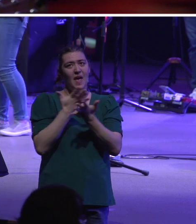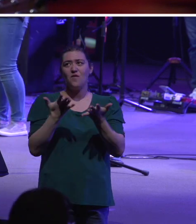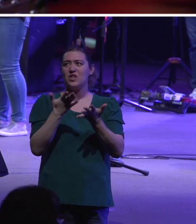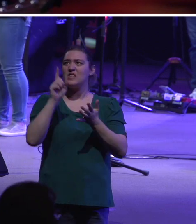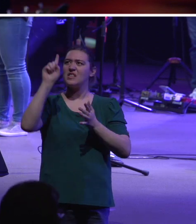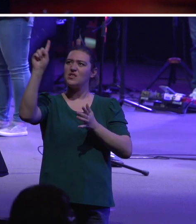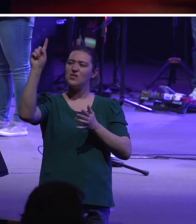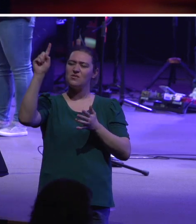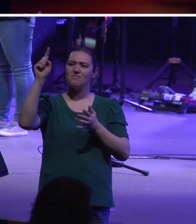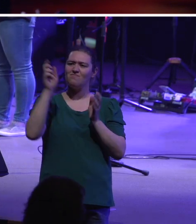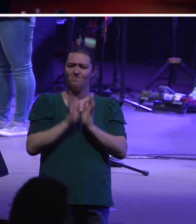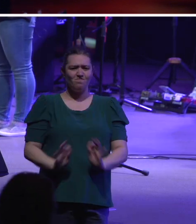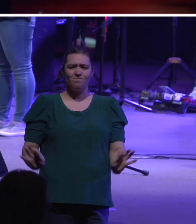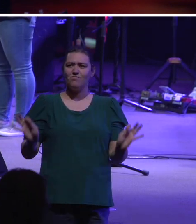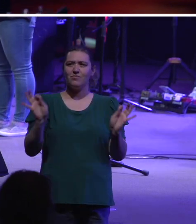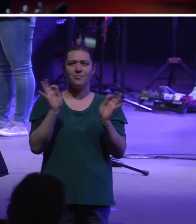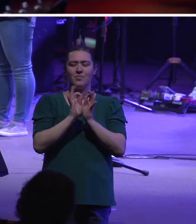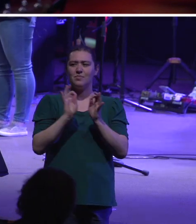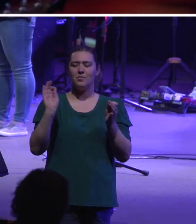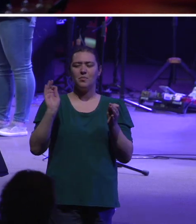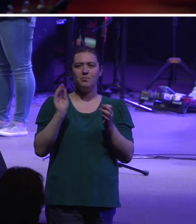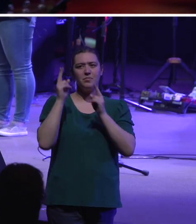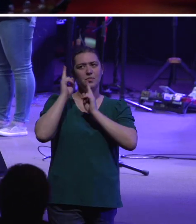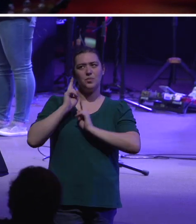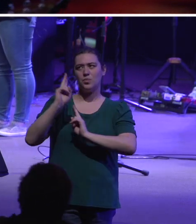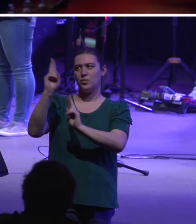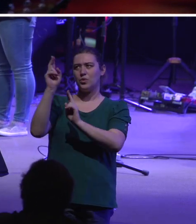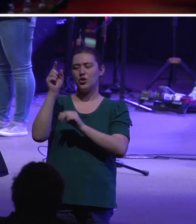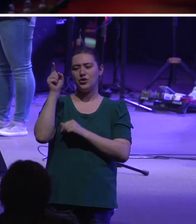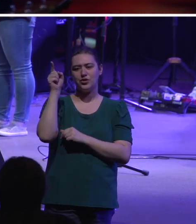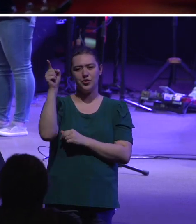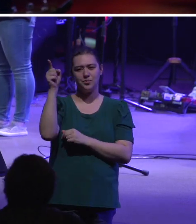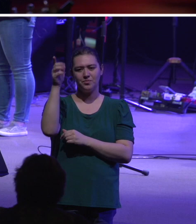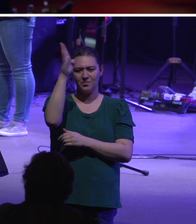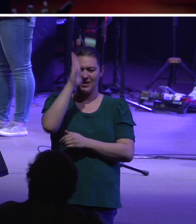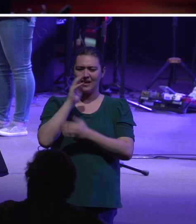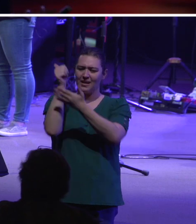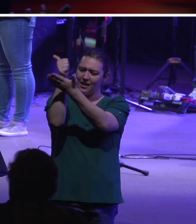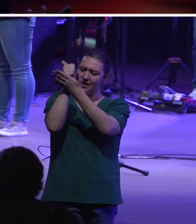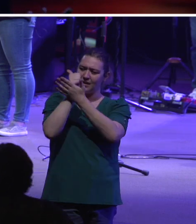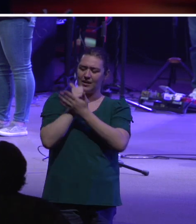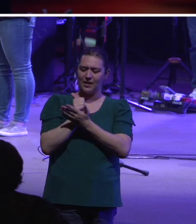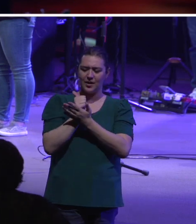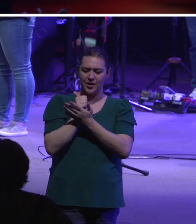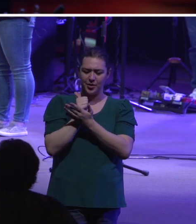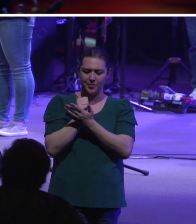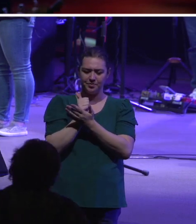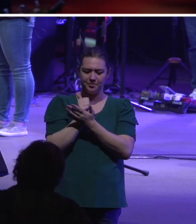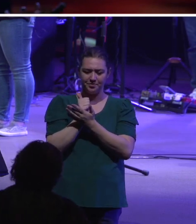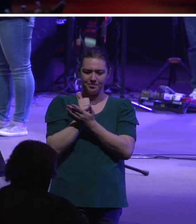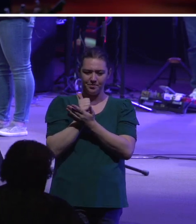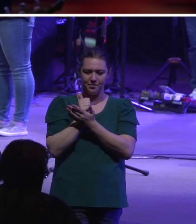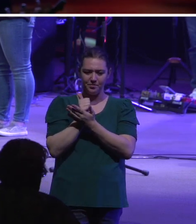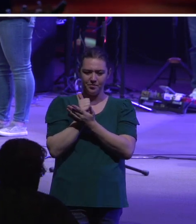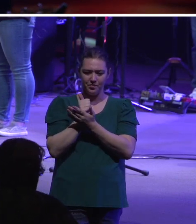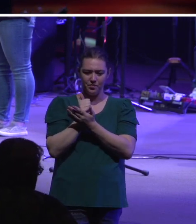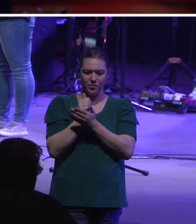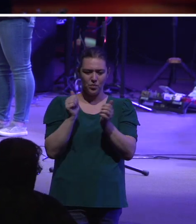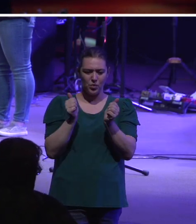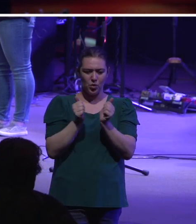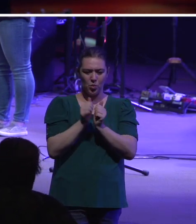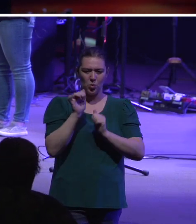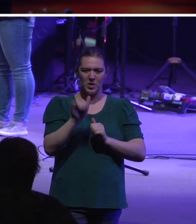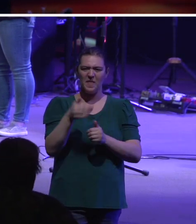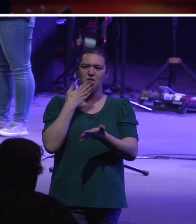may we glorify you. God, help us in doing so, as we